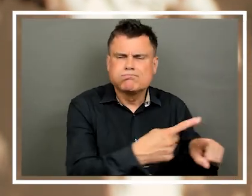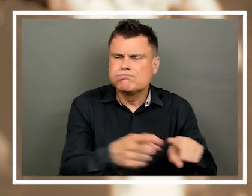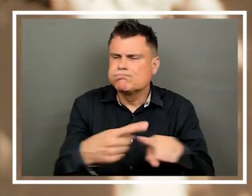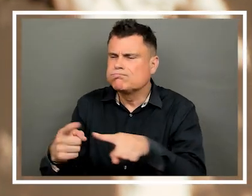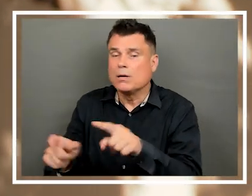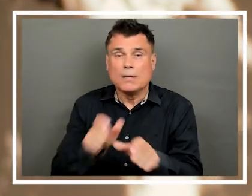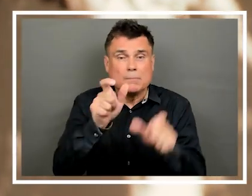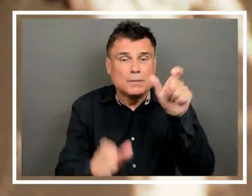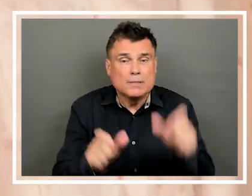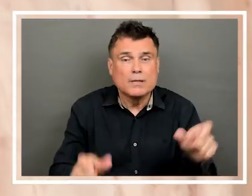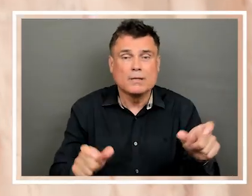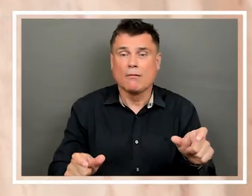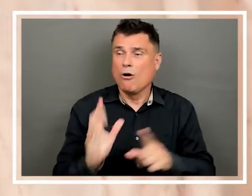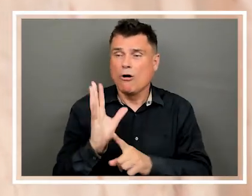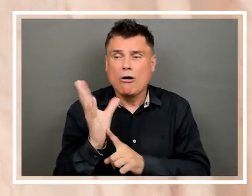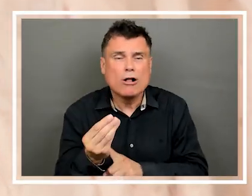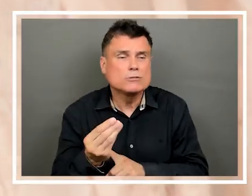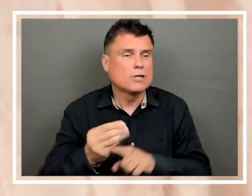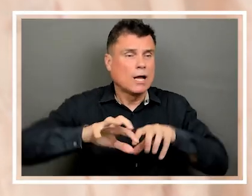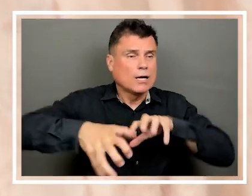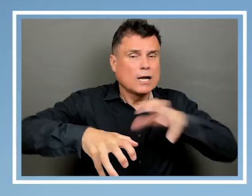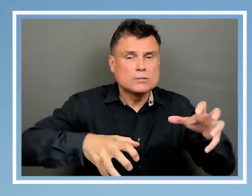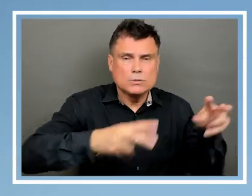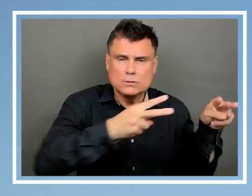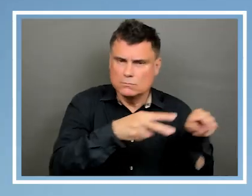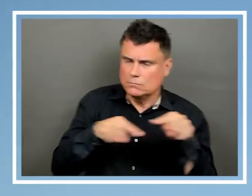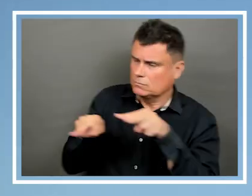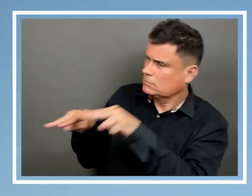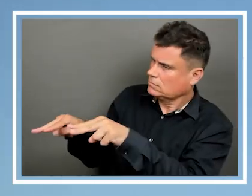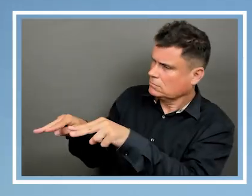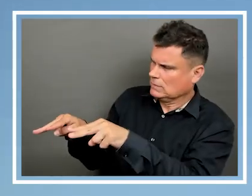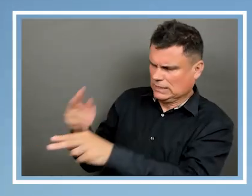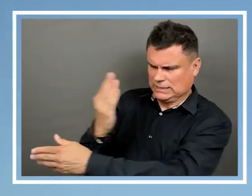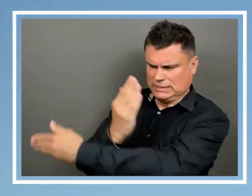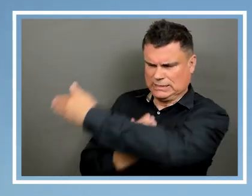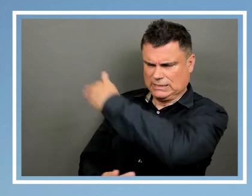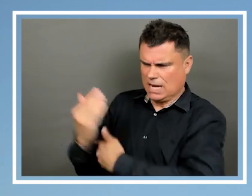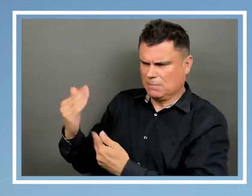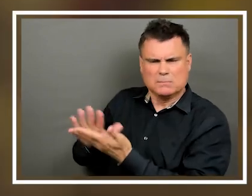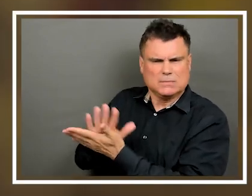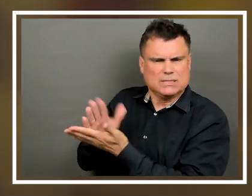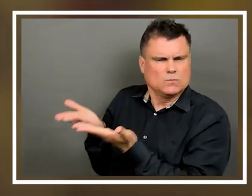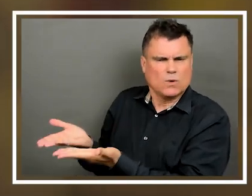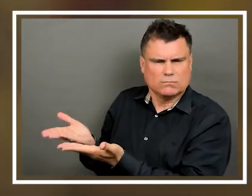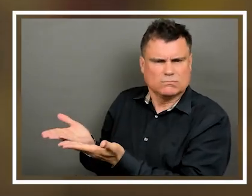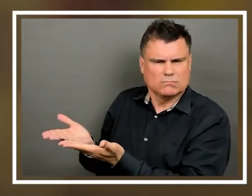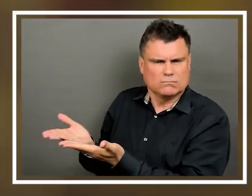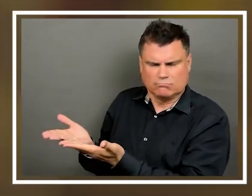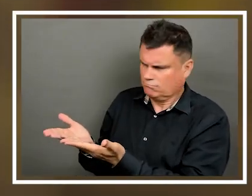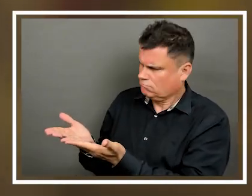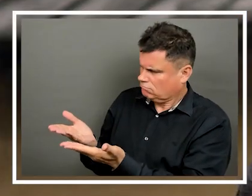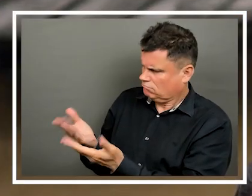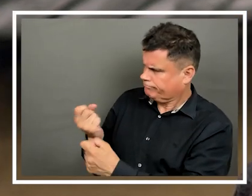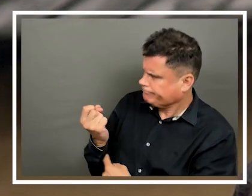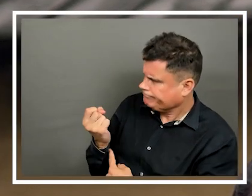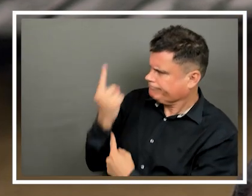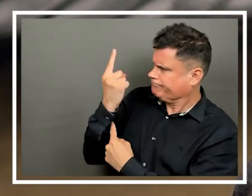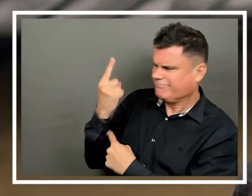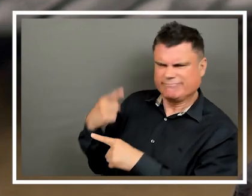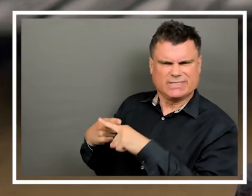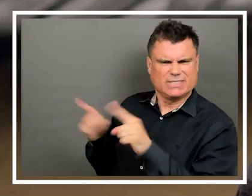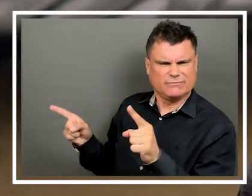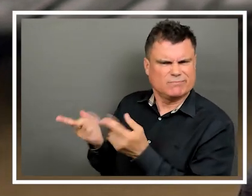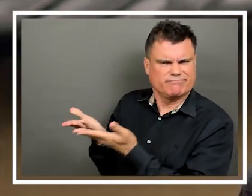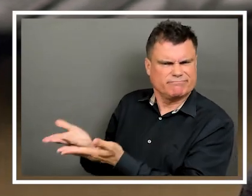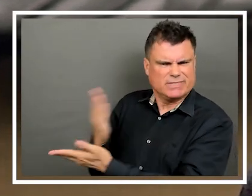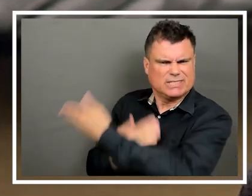Different people from different cultures or countries, or even from within the same country, have different understandings of what